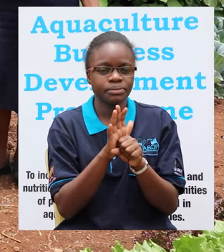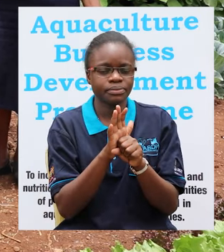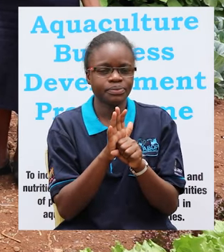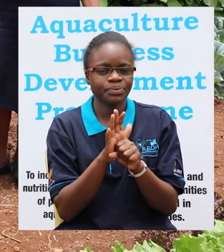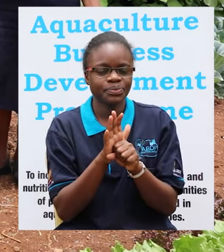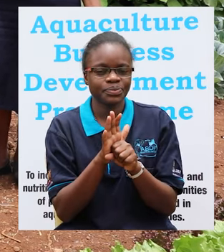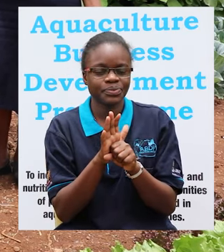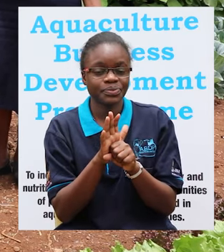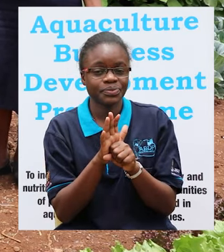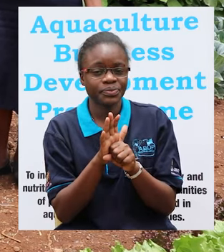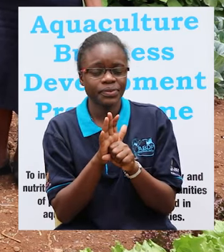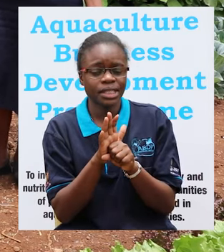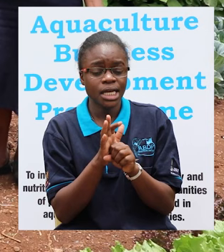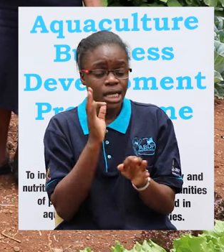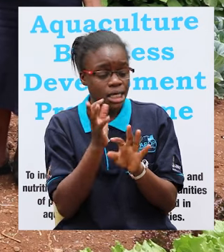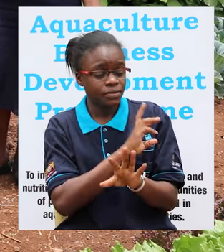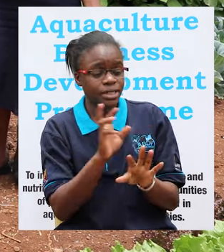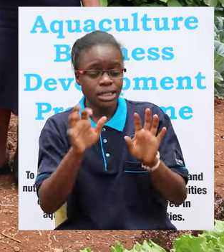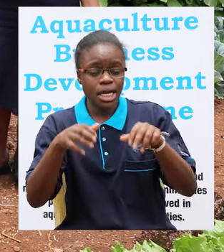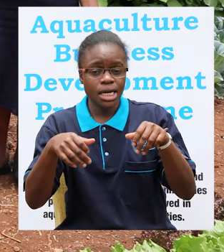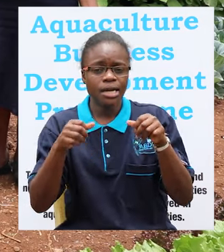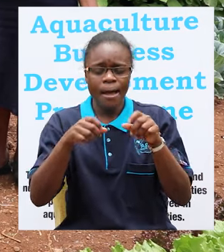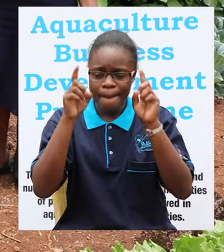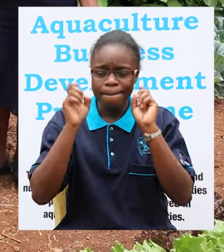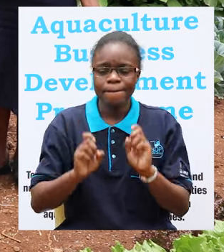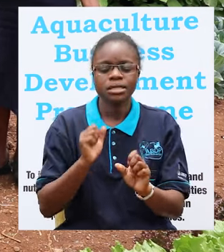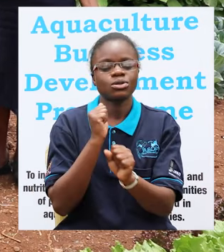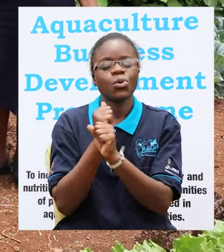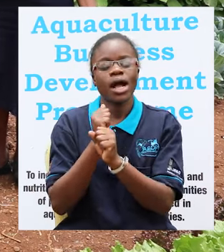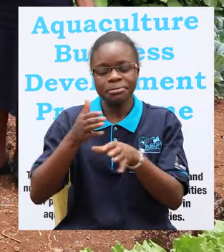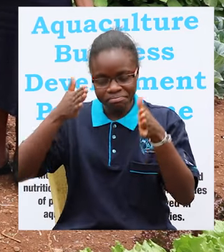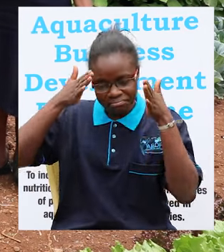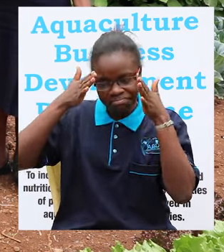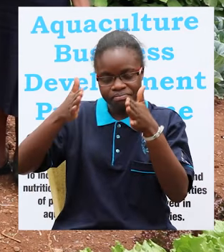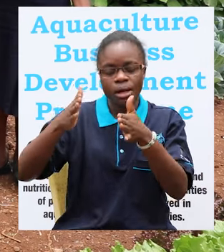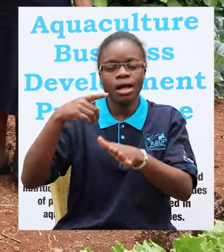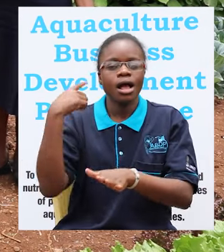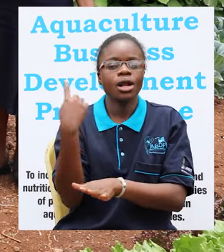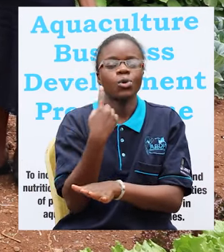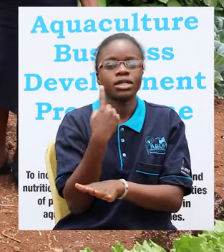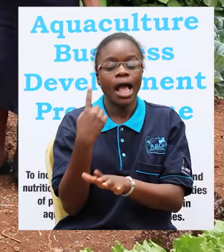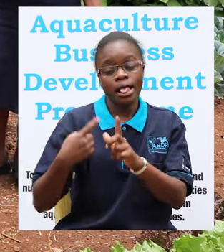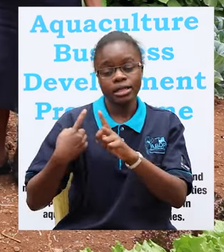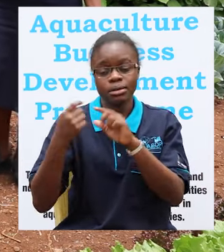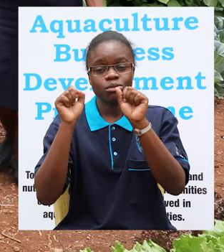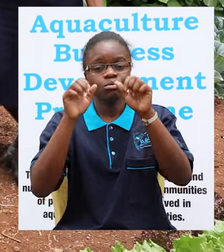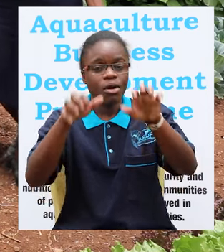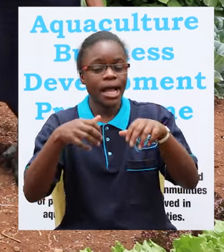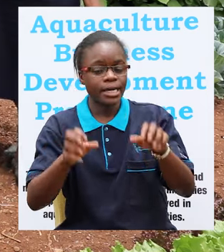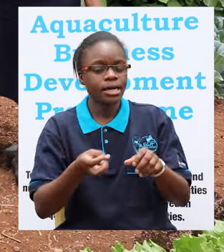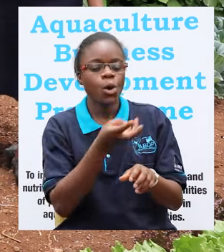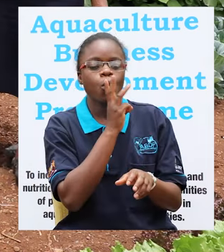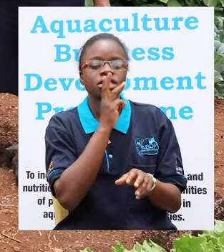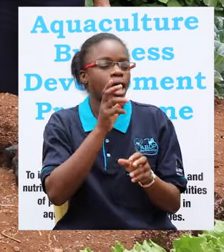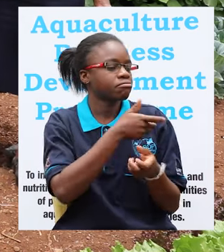It's a hands-off garden because all you need to do is just open, do your work, and your garden will